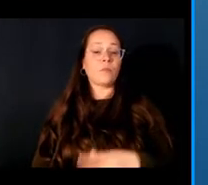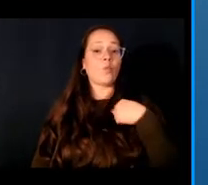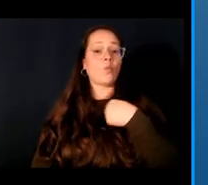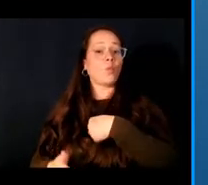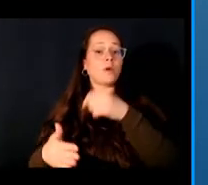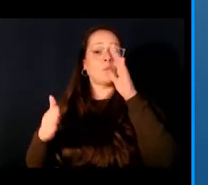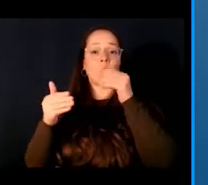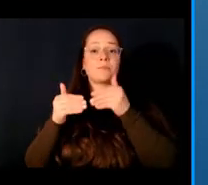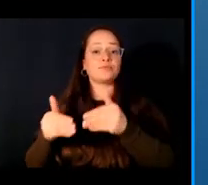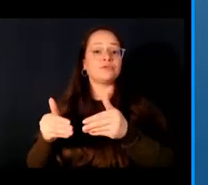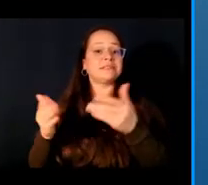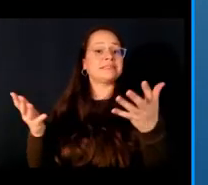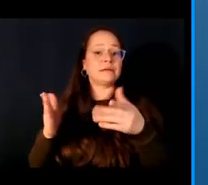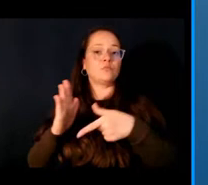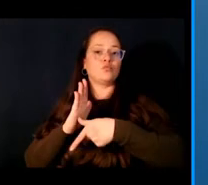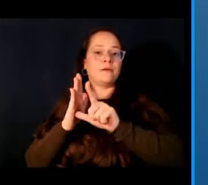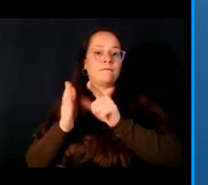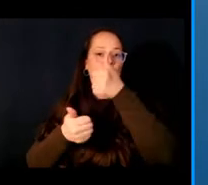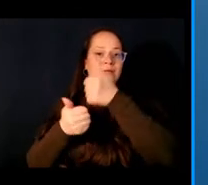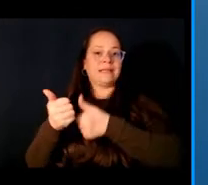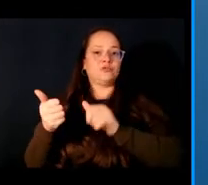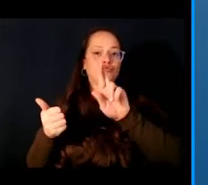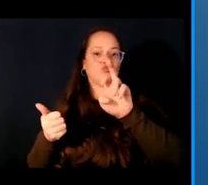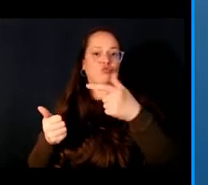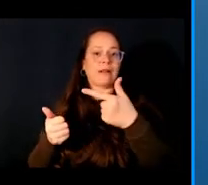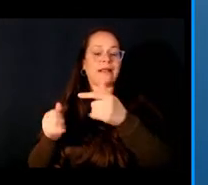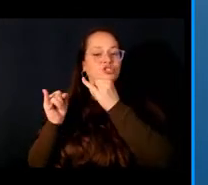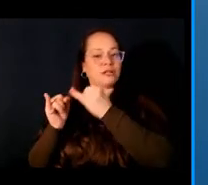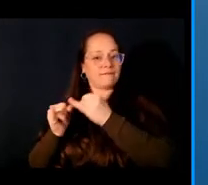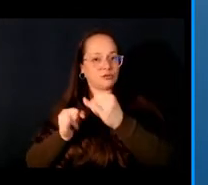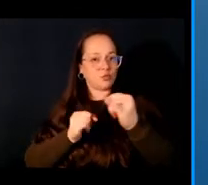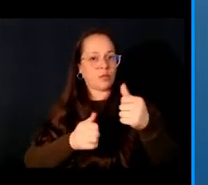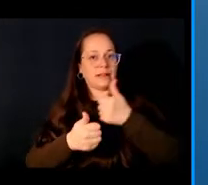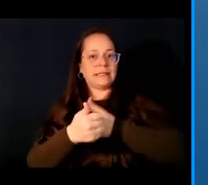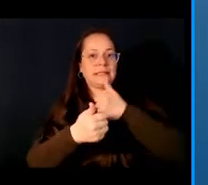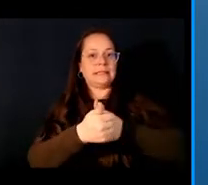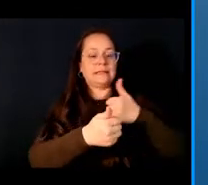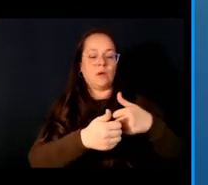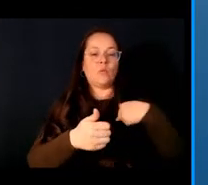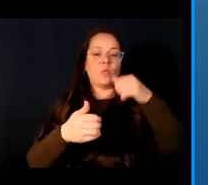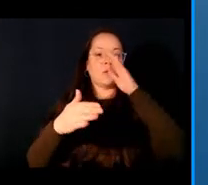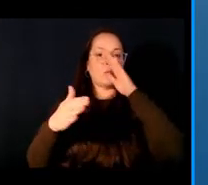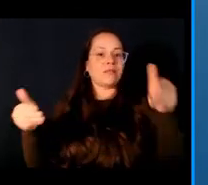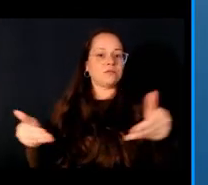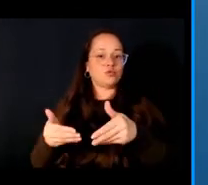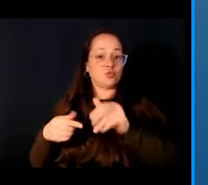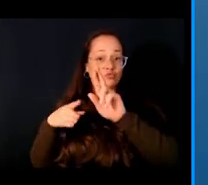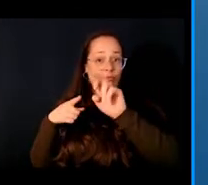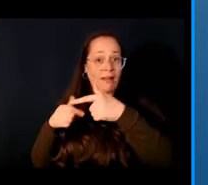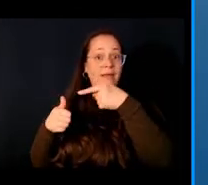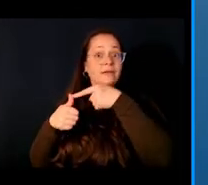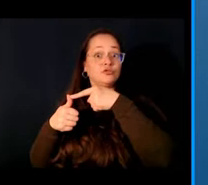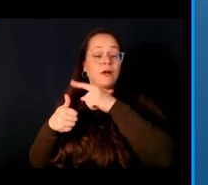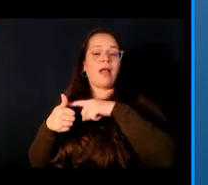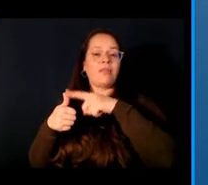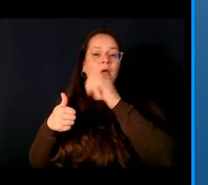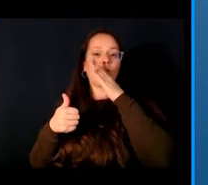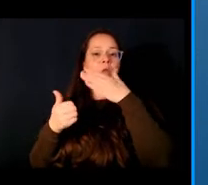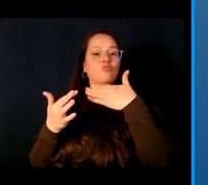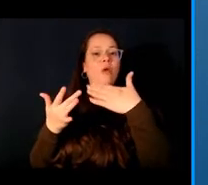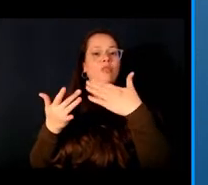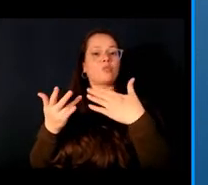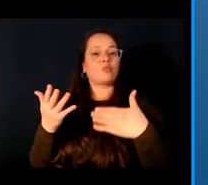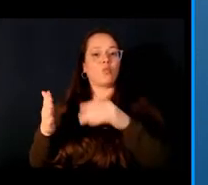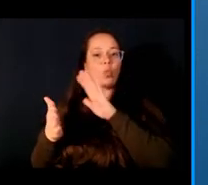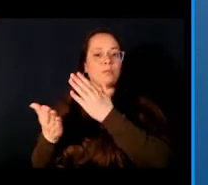proceed by reviewing each regulation individually we'll introduce each regulation and run through the proposed